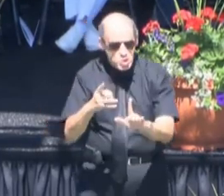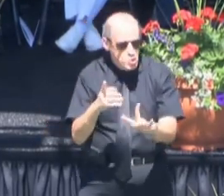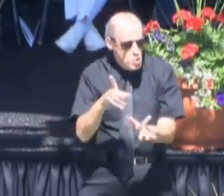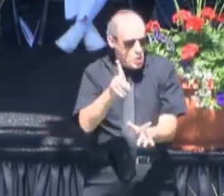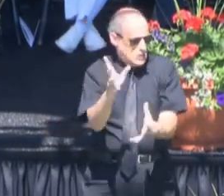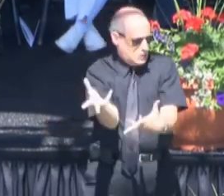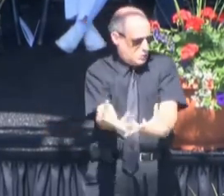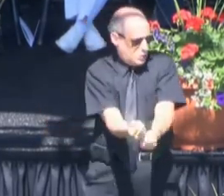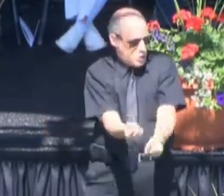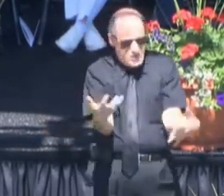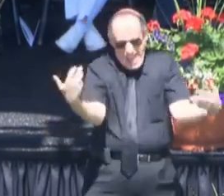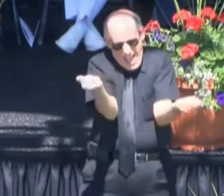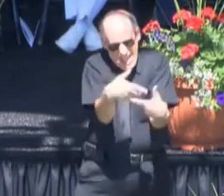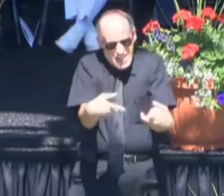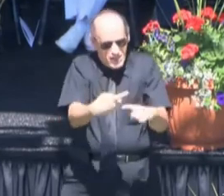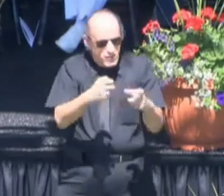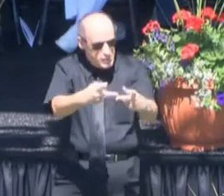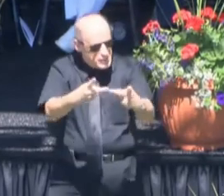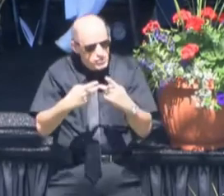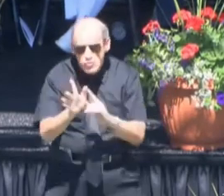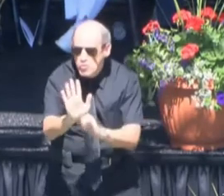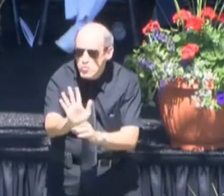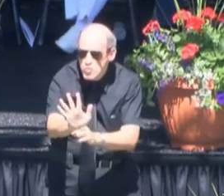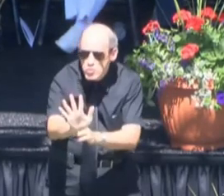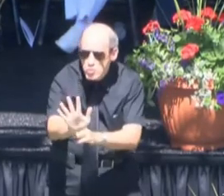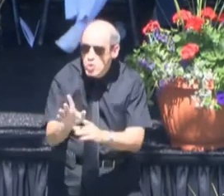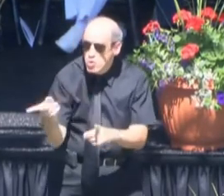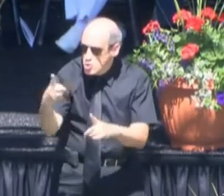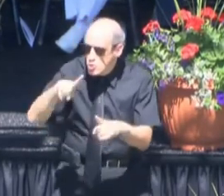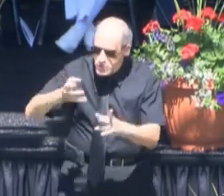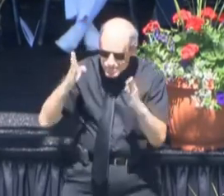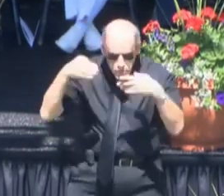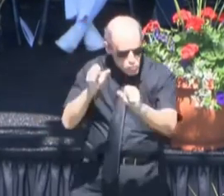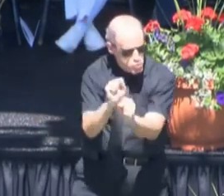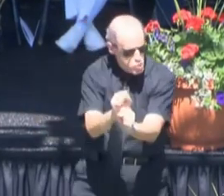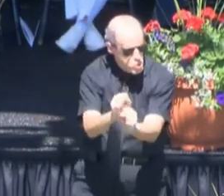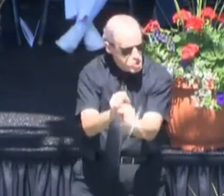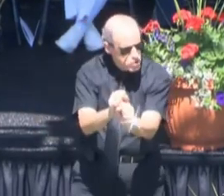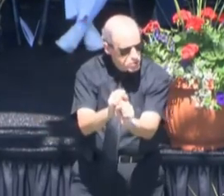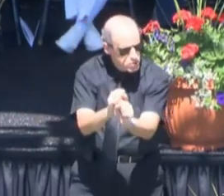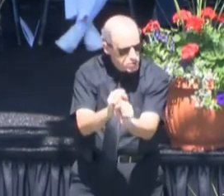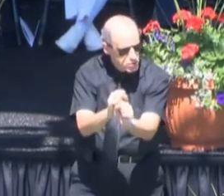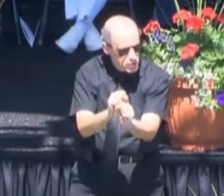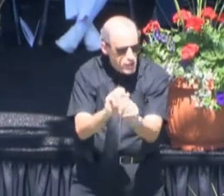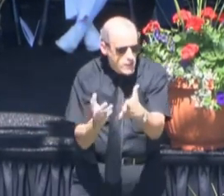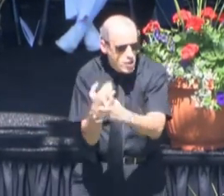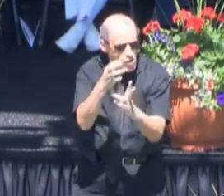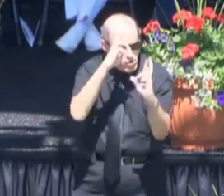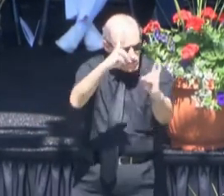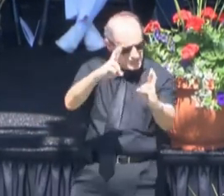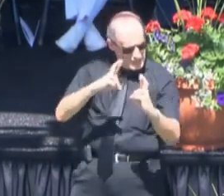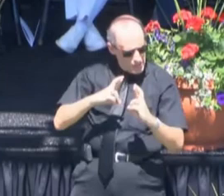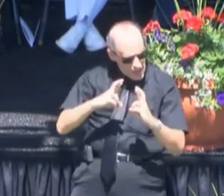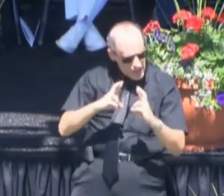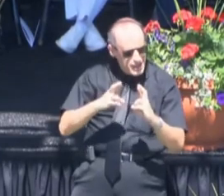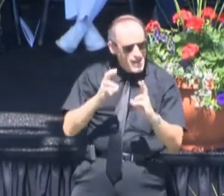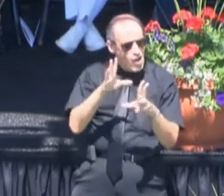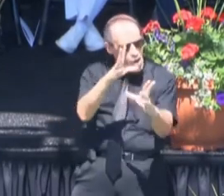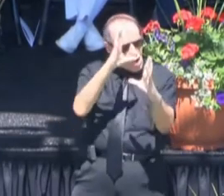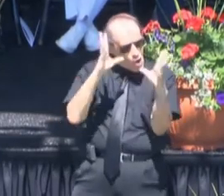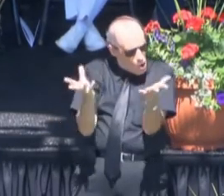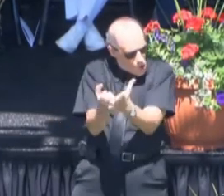to anything because of a position. No matter what, you must work to earn respect and successes in your